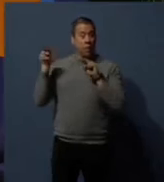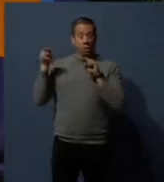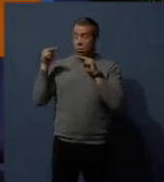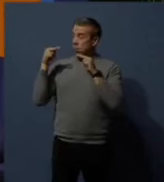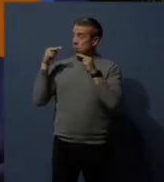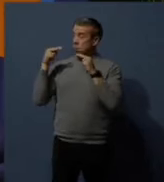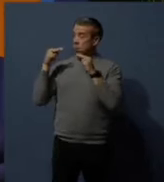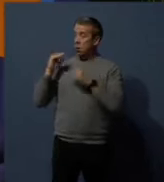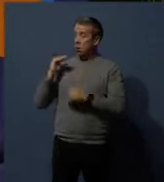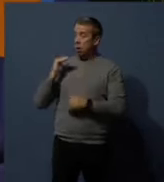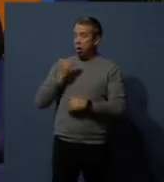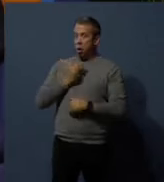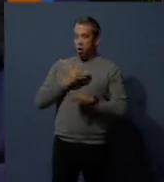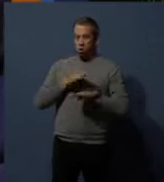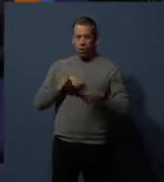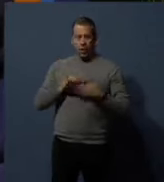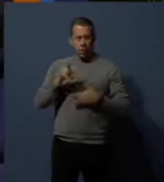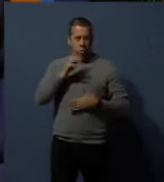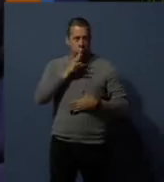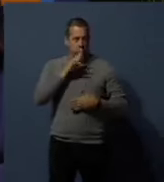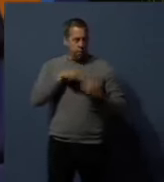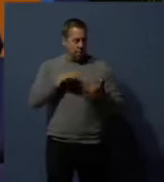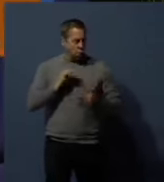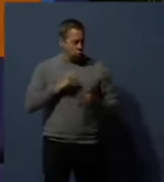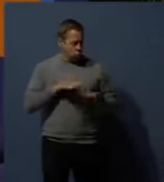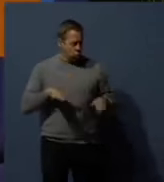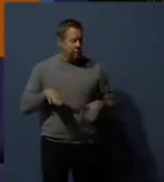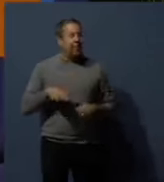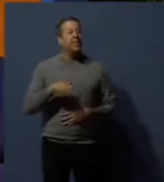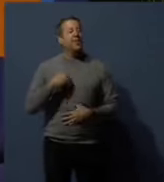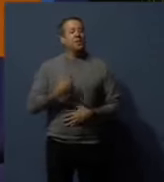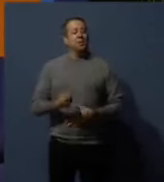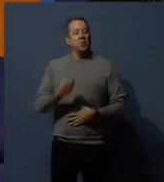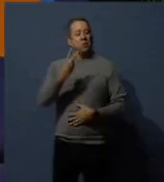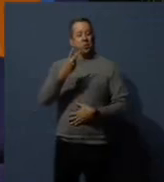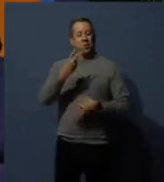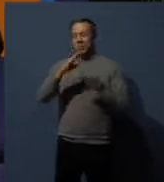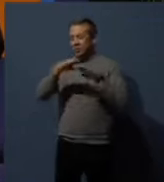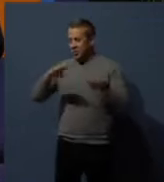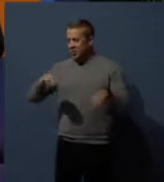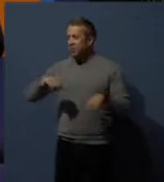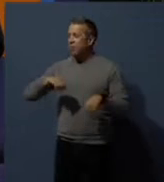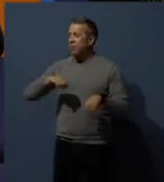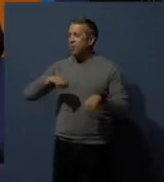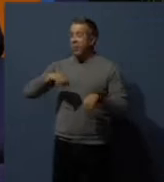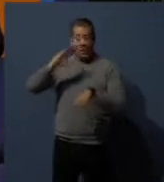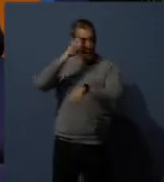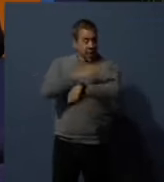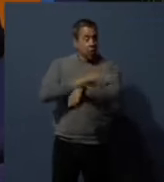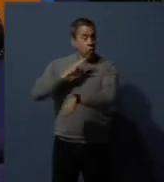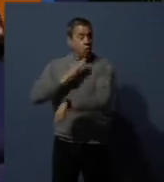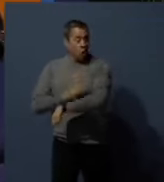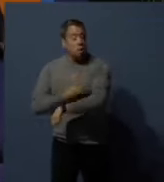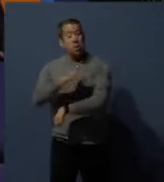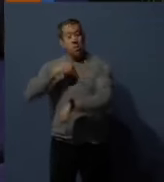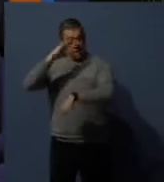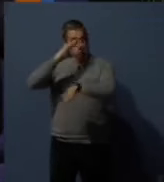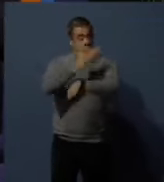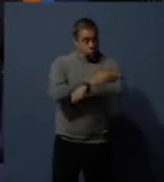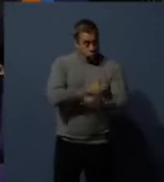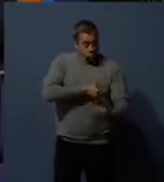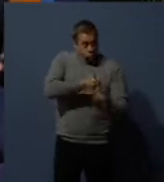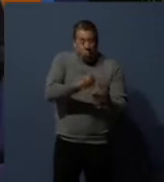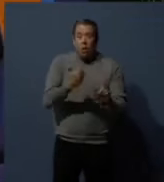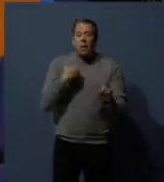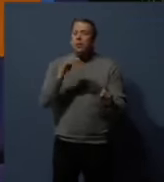And we have a son, 18-year-old. His name is Terrence. We have a daughter. Her name is Kayla. And our son has autism and